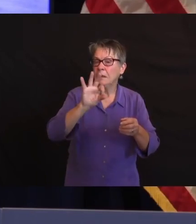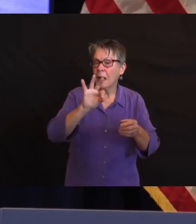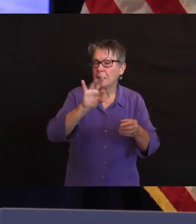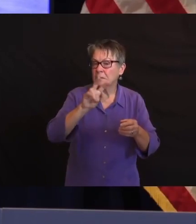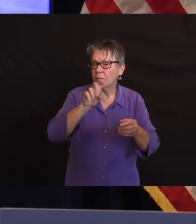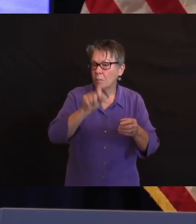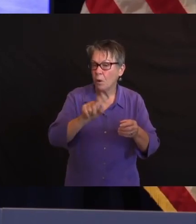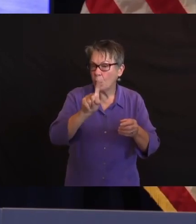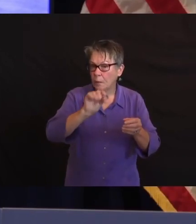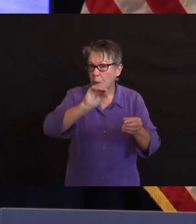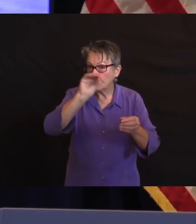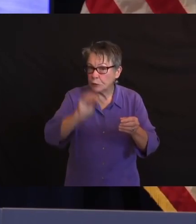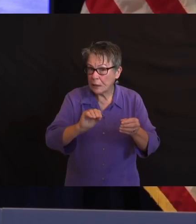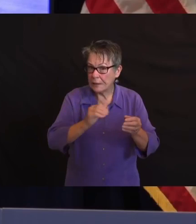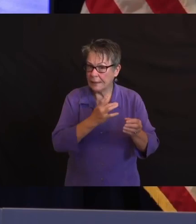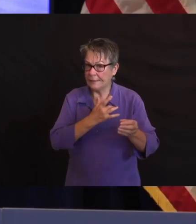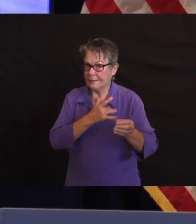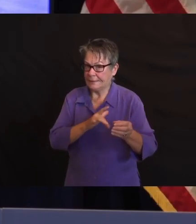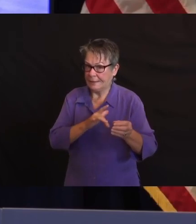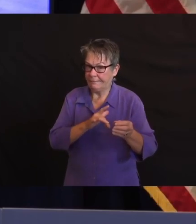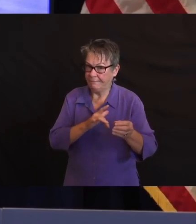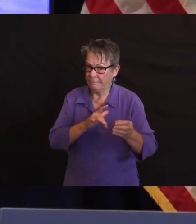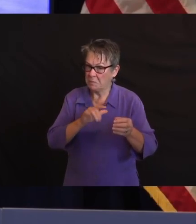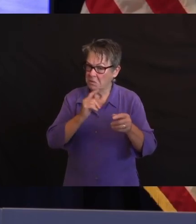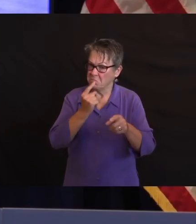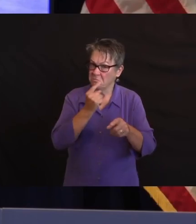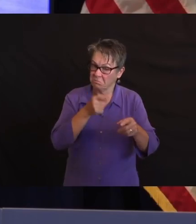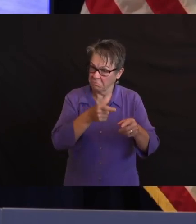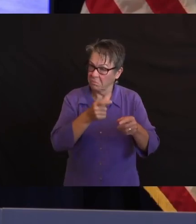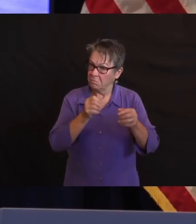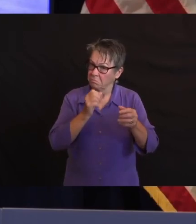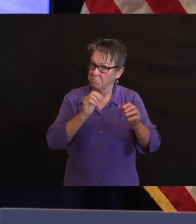98.5% specificity. That was from a clinical